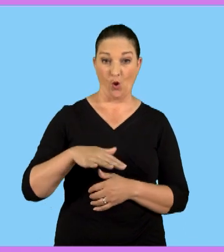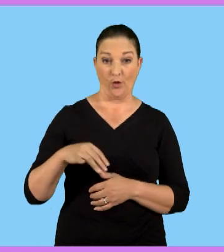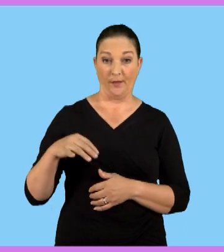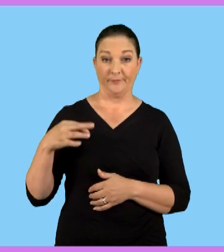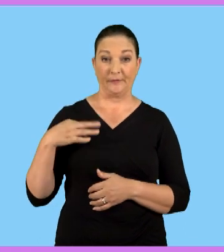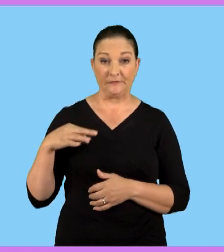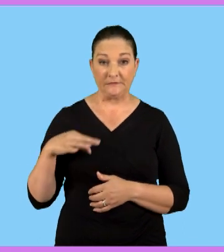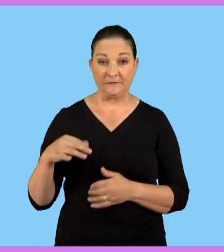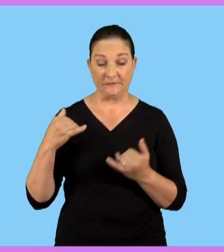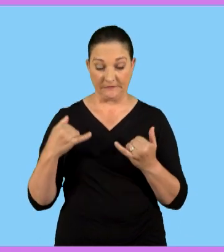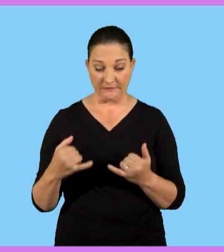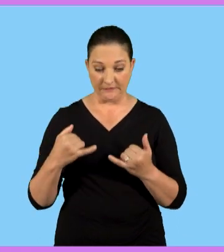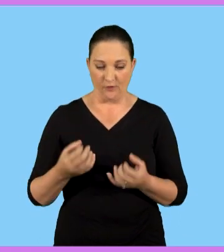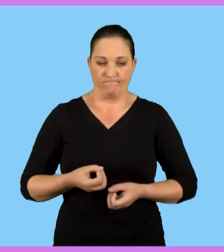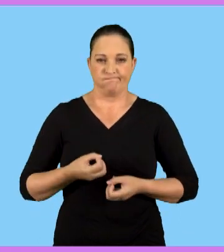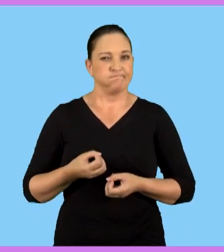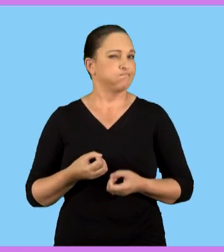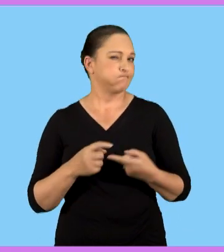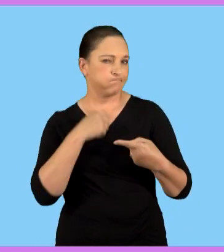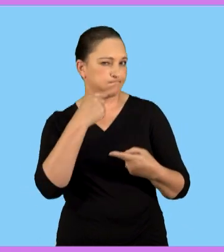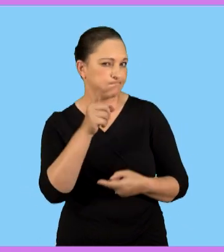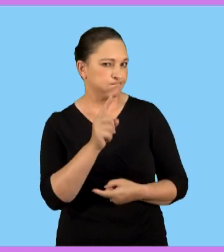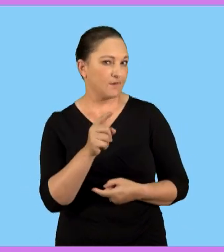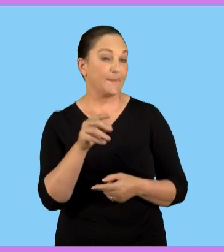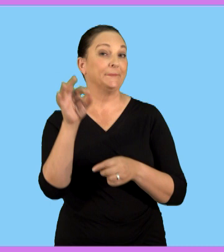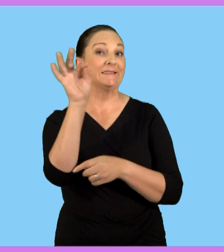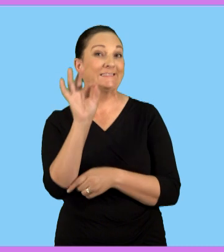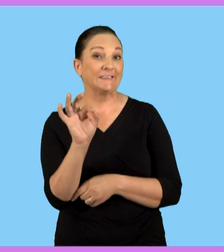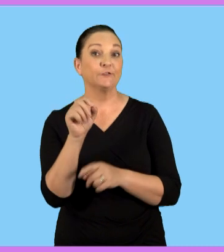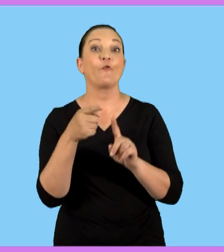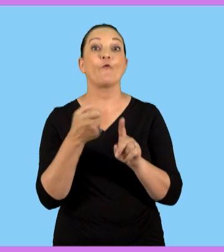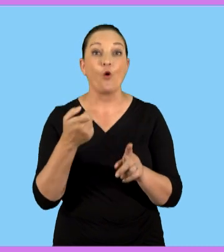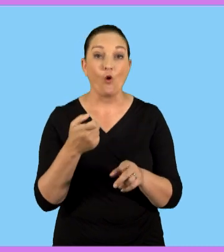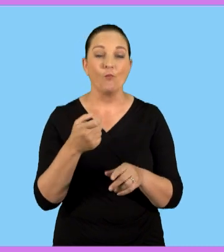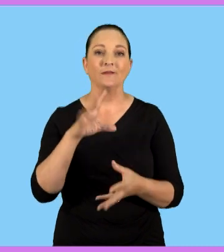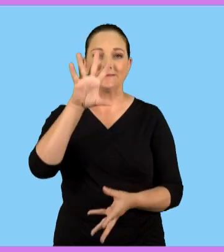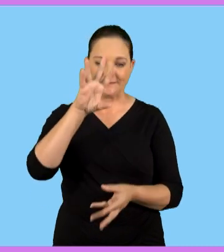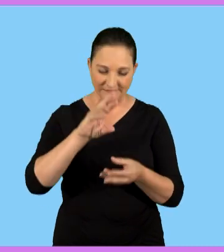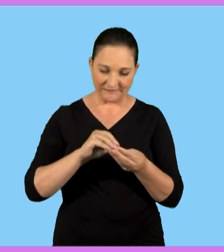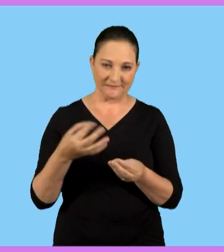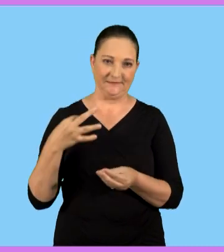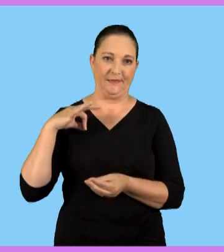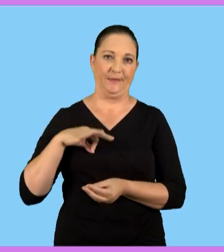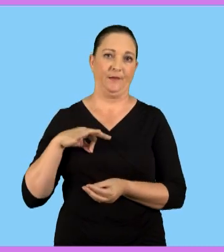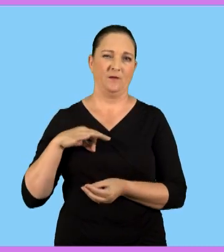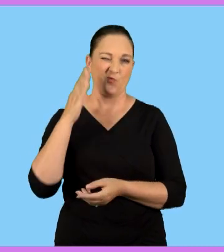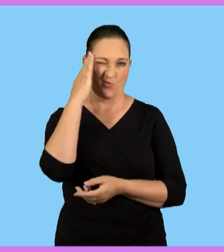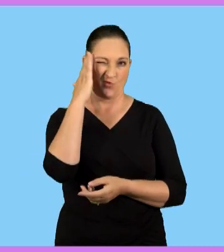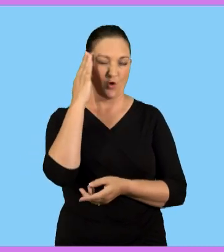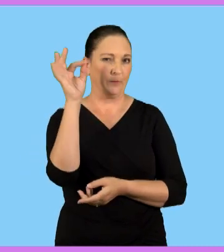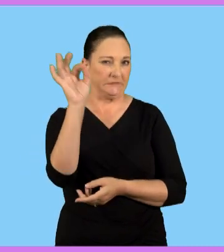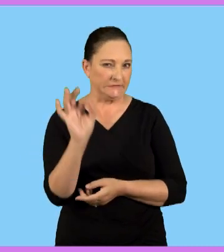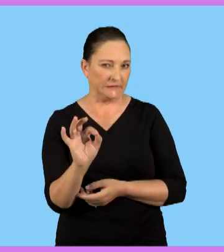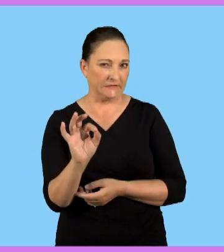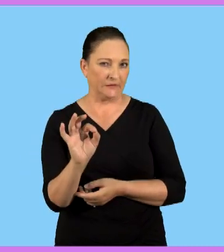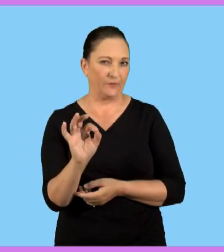municipality as a percentage of the total income. All right. So percentage,